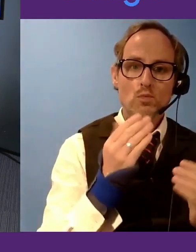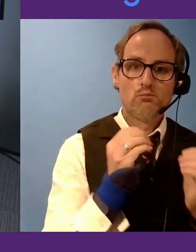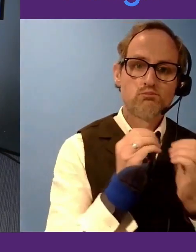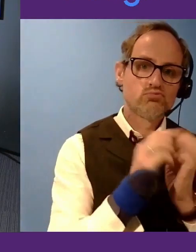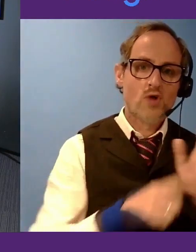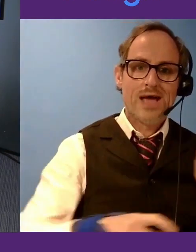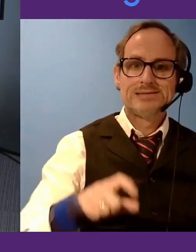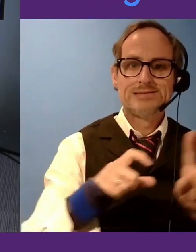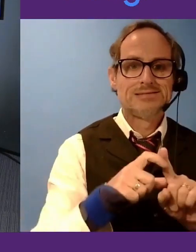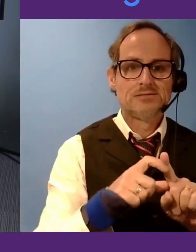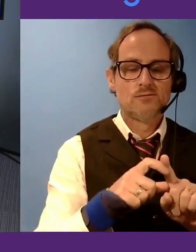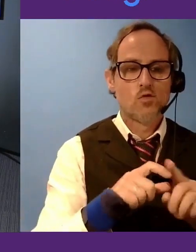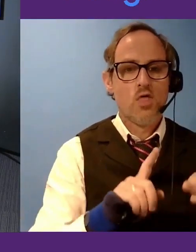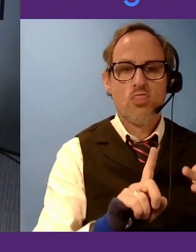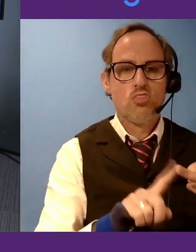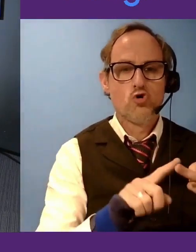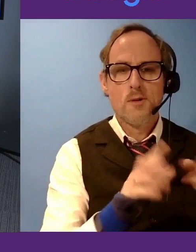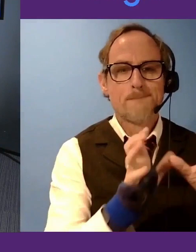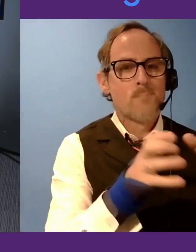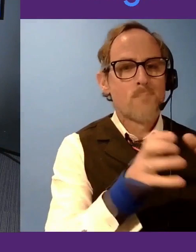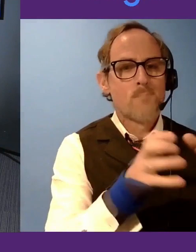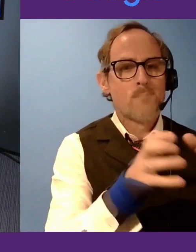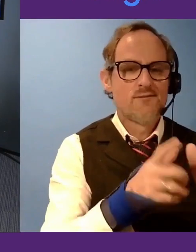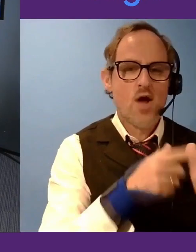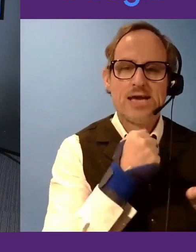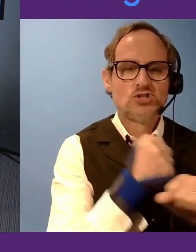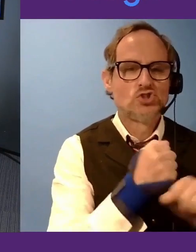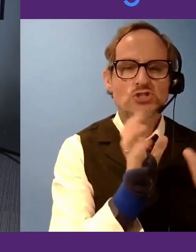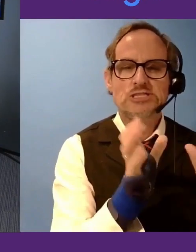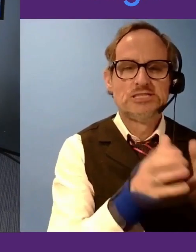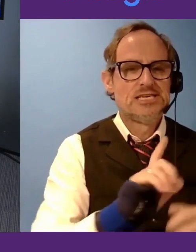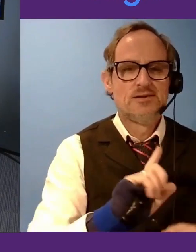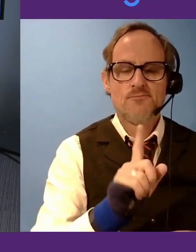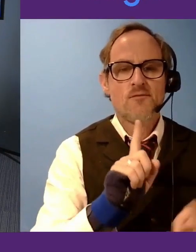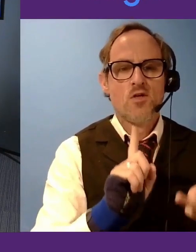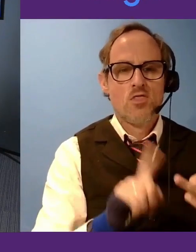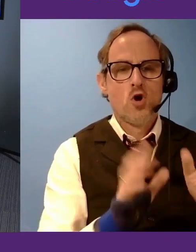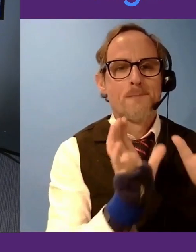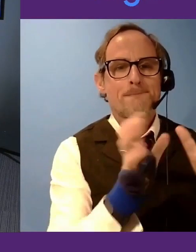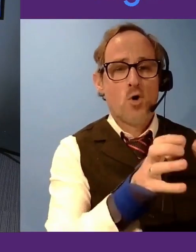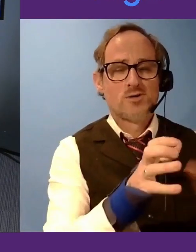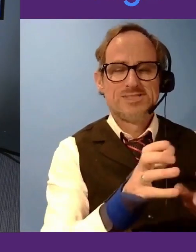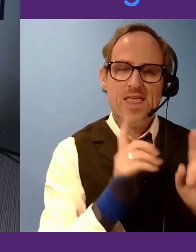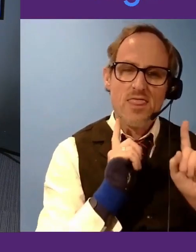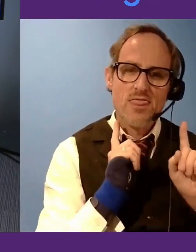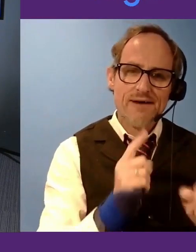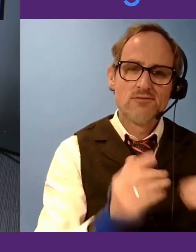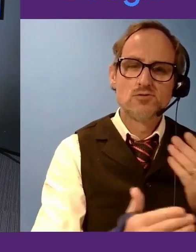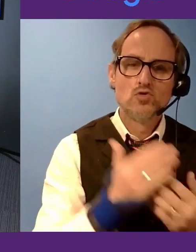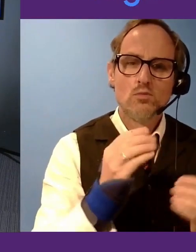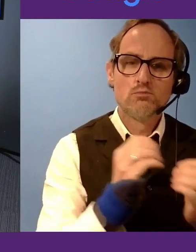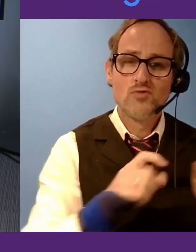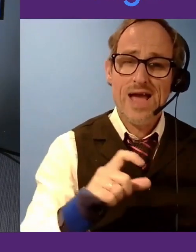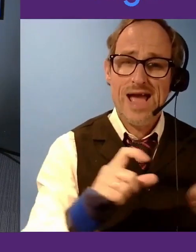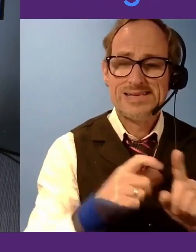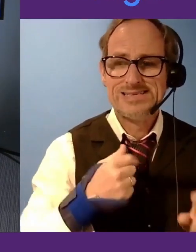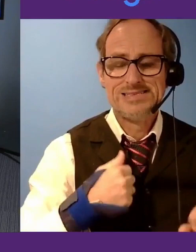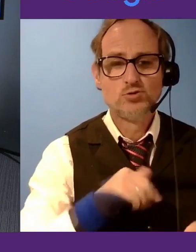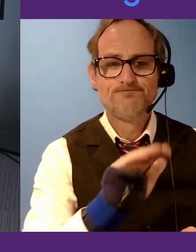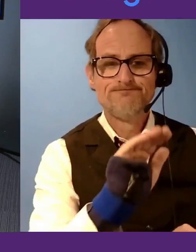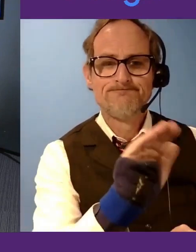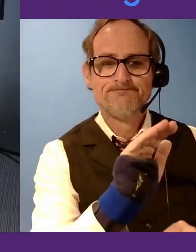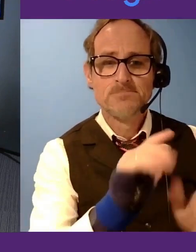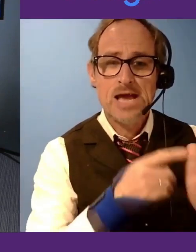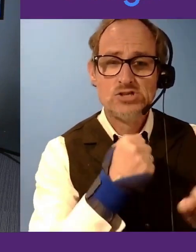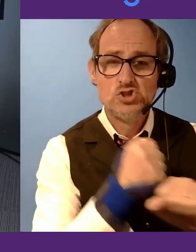So you've employed an agency to do this. At that, you've really got to be pushing back to the agency and saying, these are our